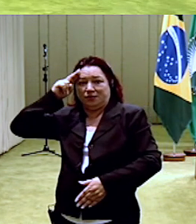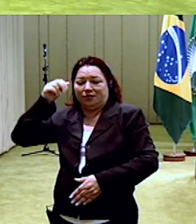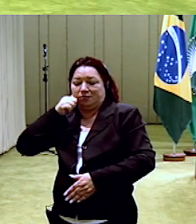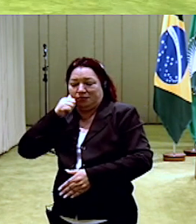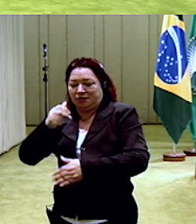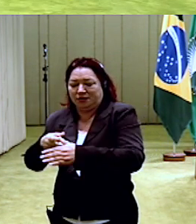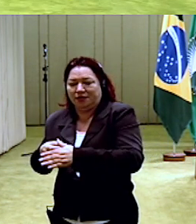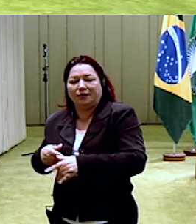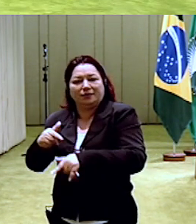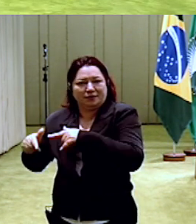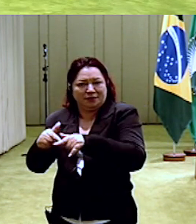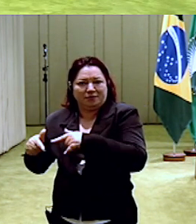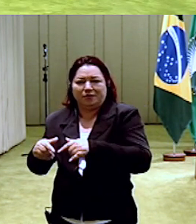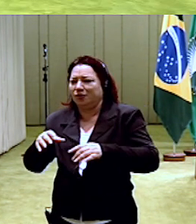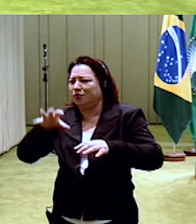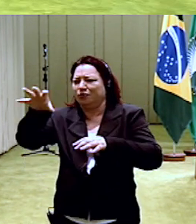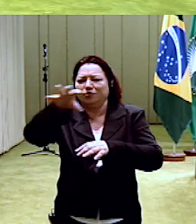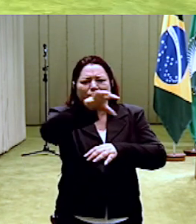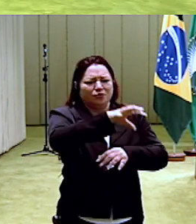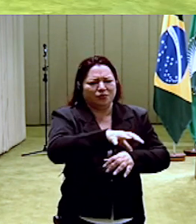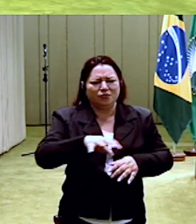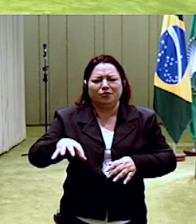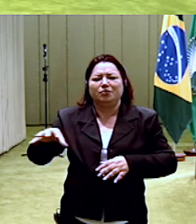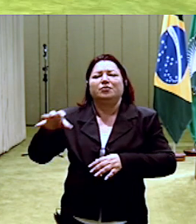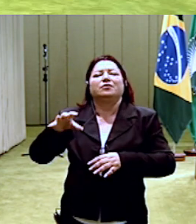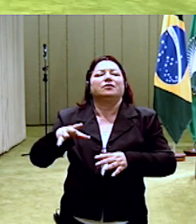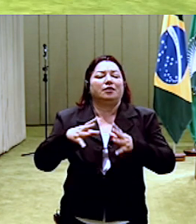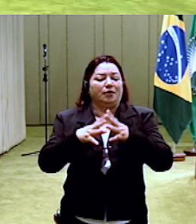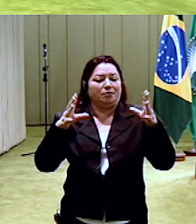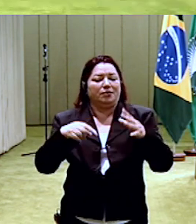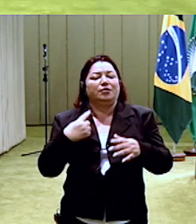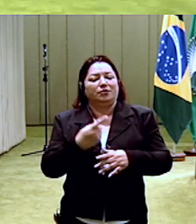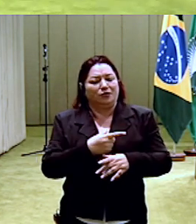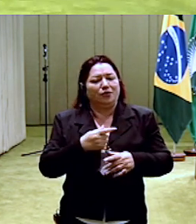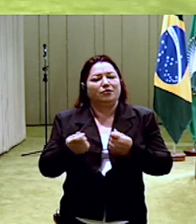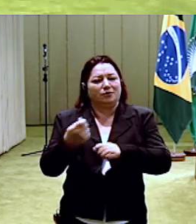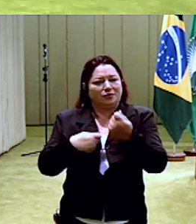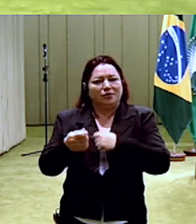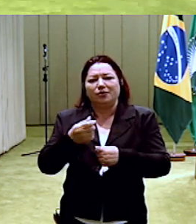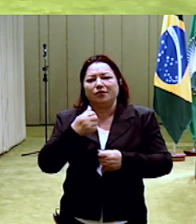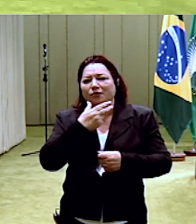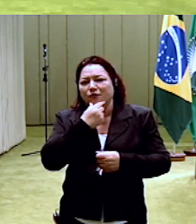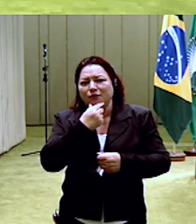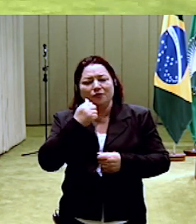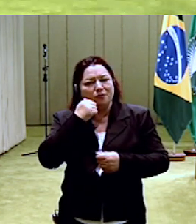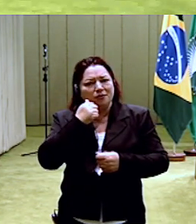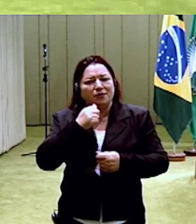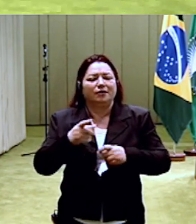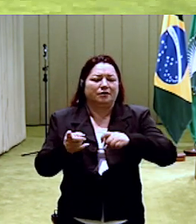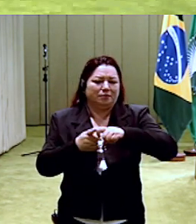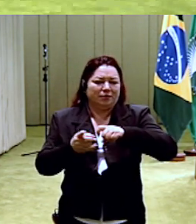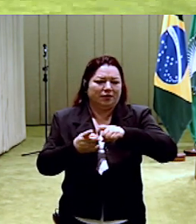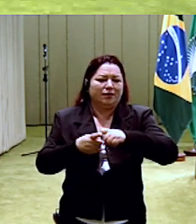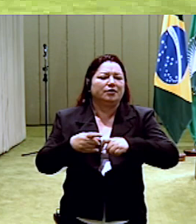meaning part of the economy of the country, building up the economy, teachers, doctors, engineers, mothers, politicians, in